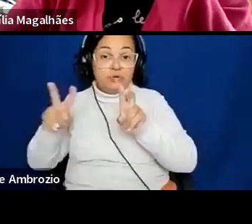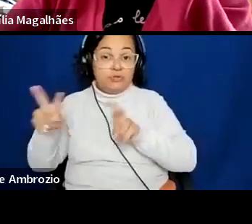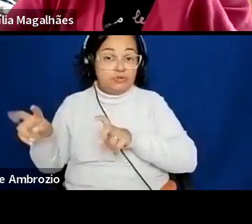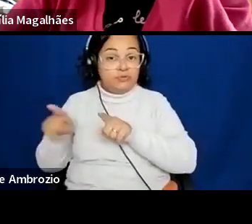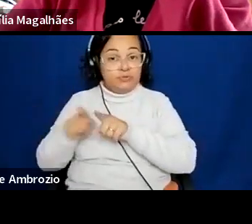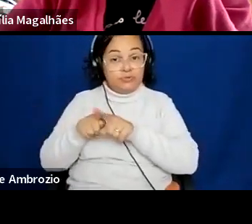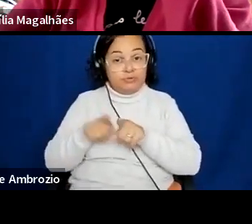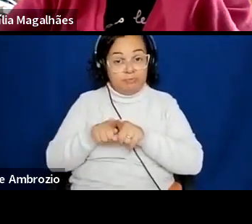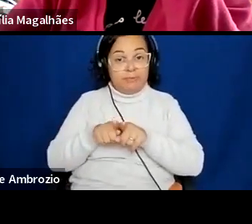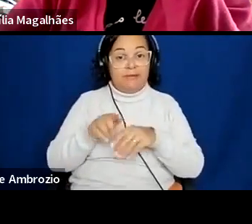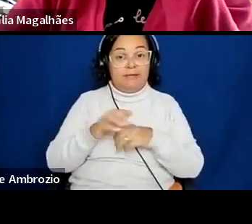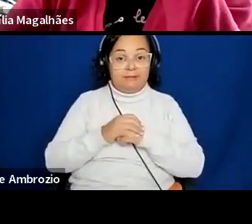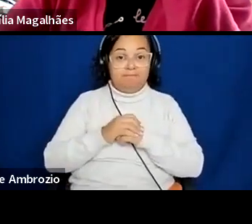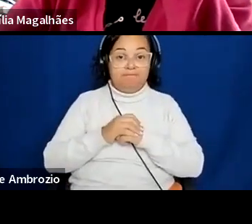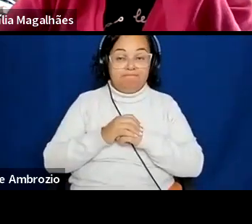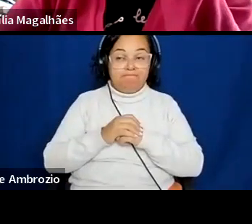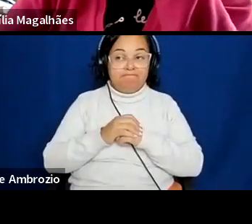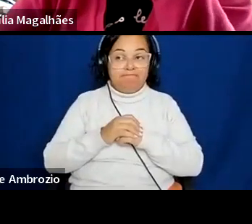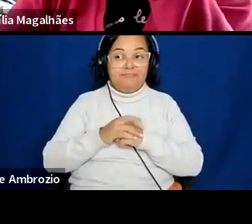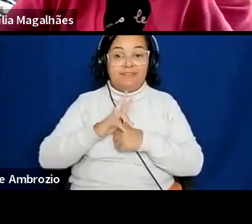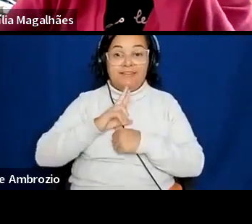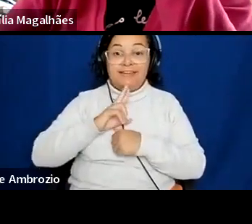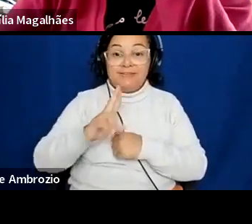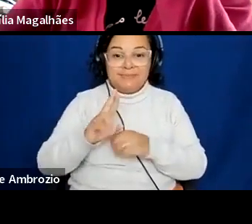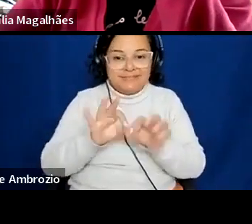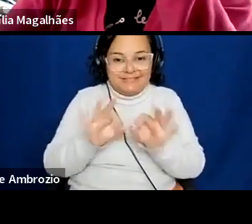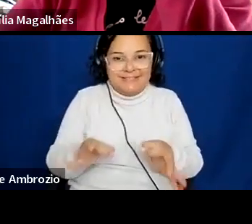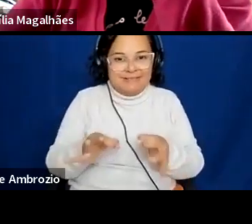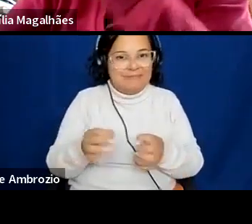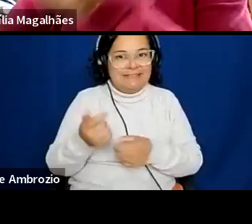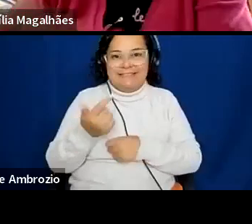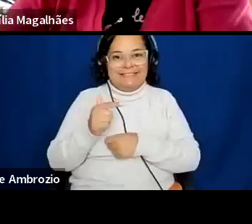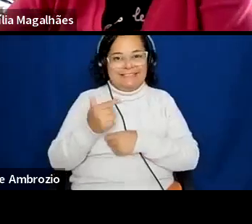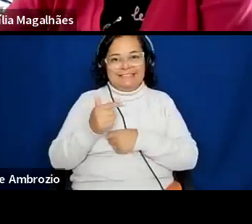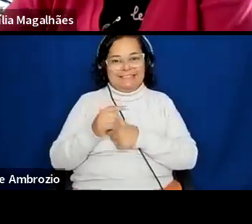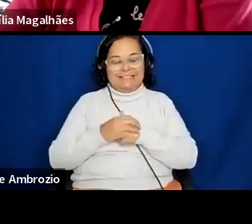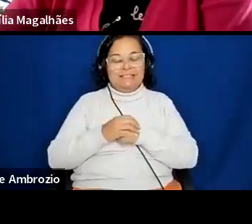There's no easy answer, is there? No easy answer. I mean,